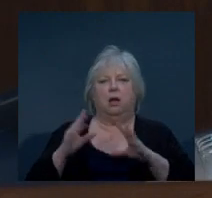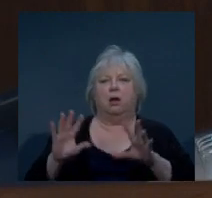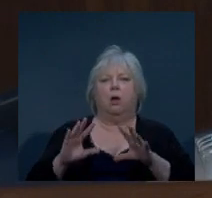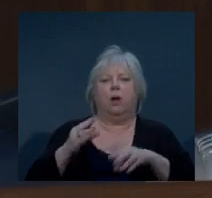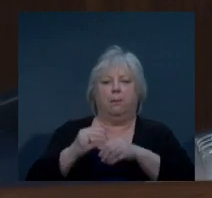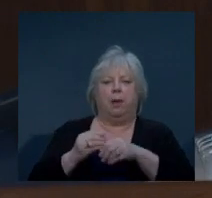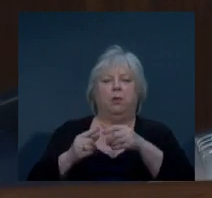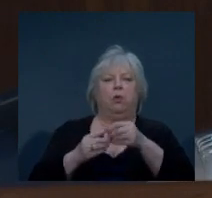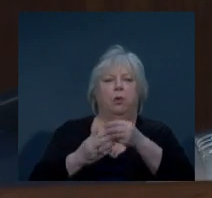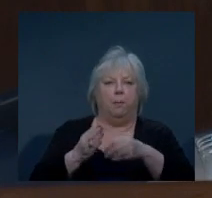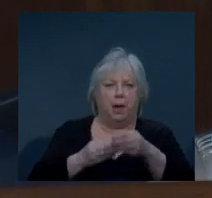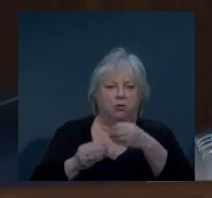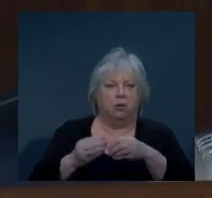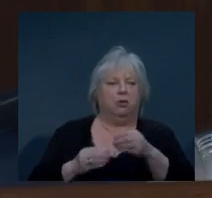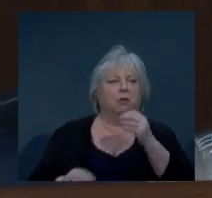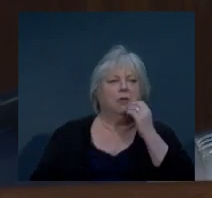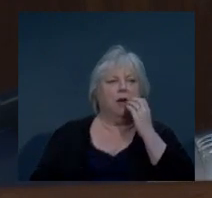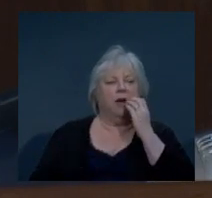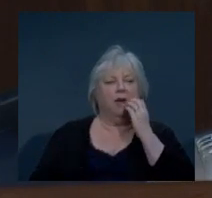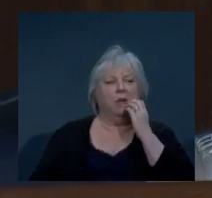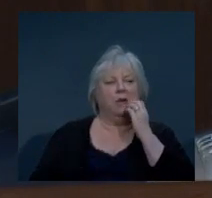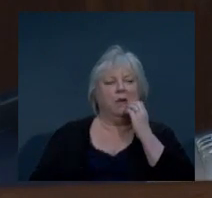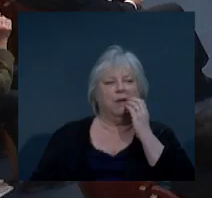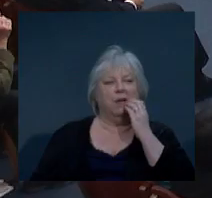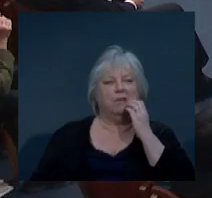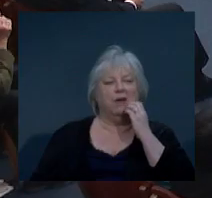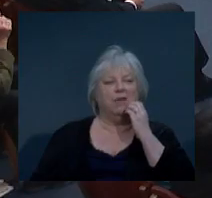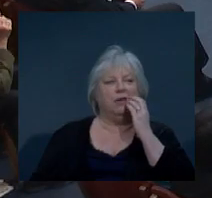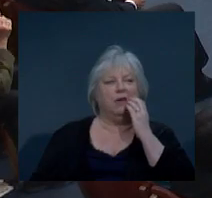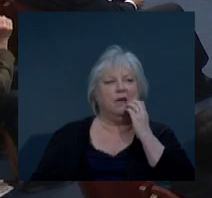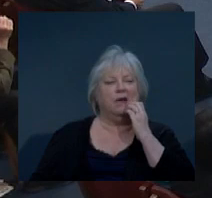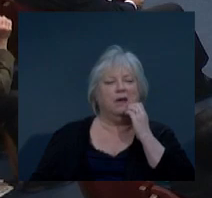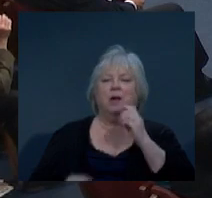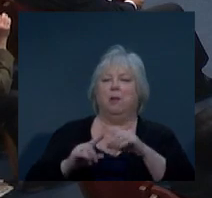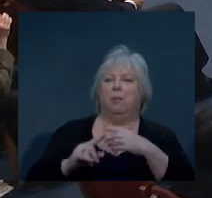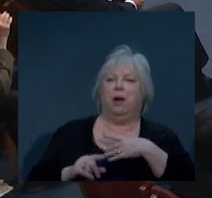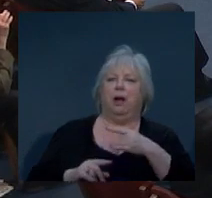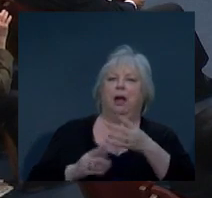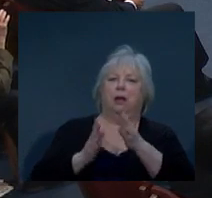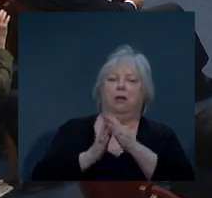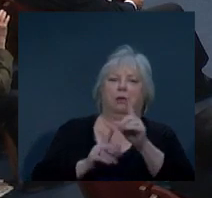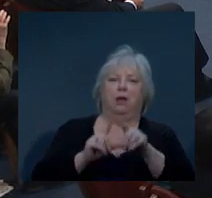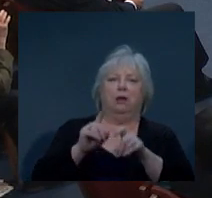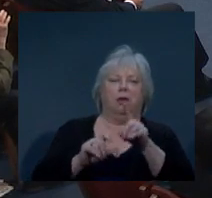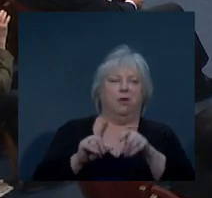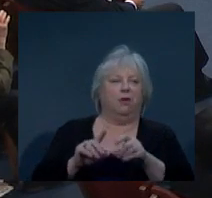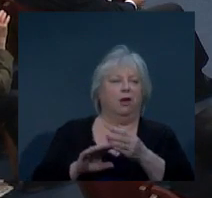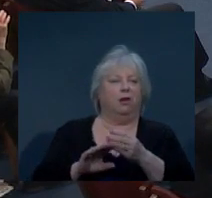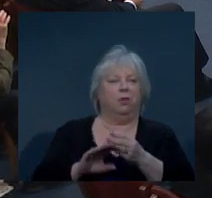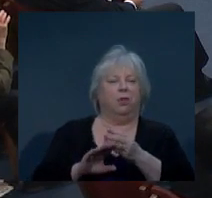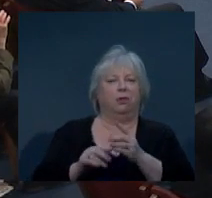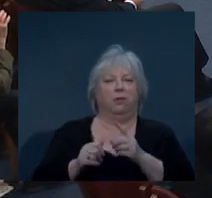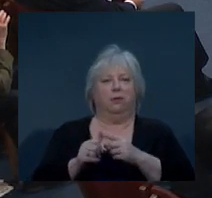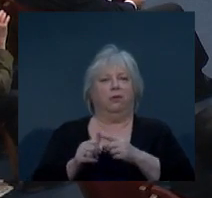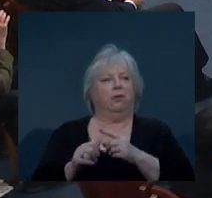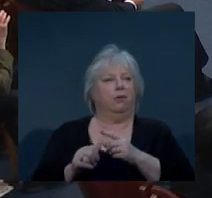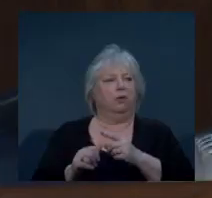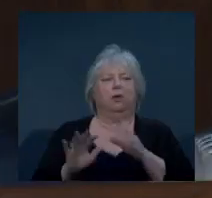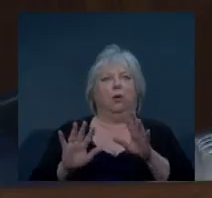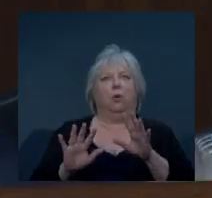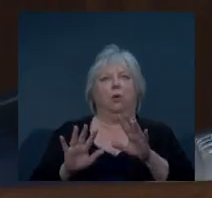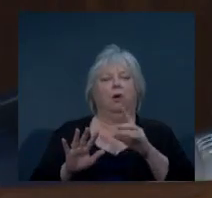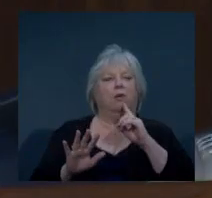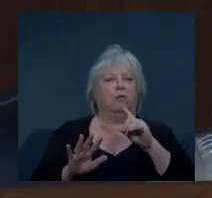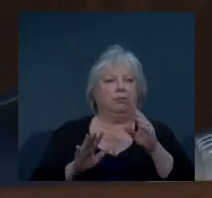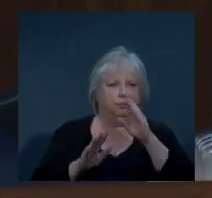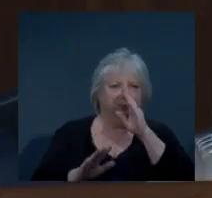budget, Mr. Hines? Okay. but I'd like to ask my questions first. And I have a question for,